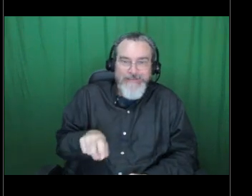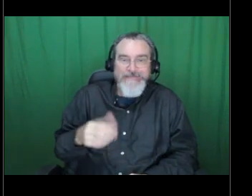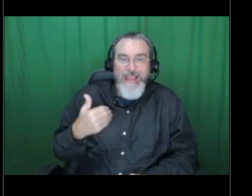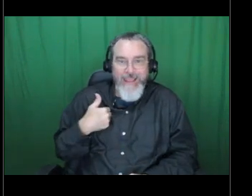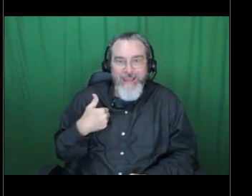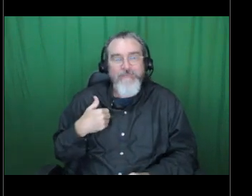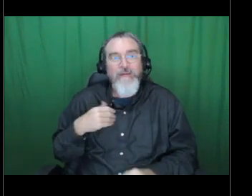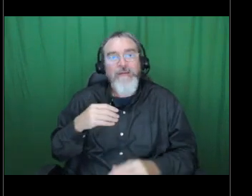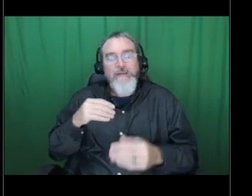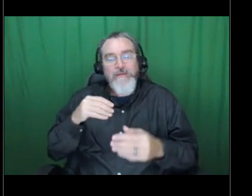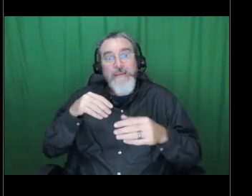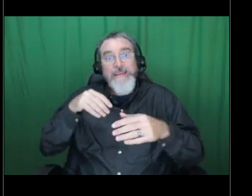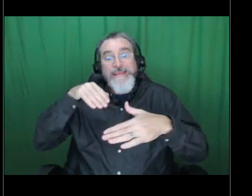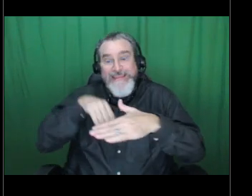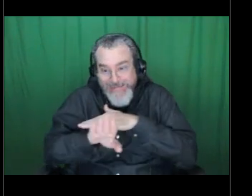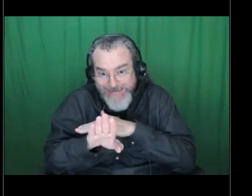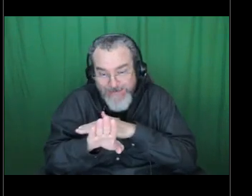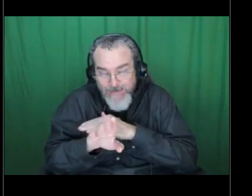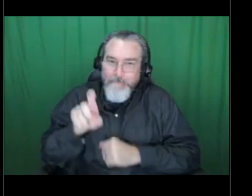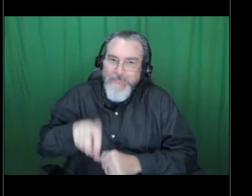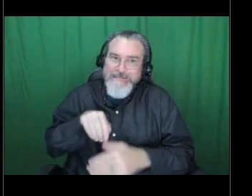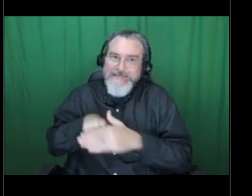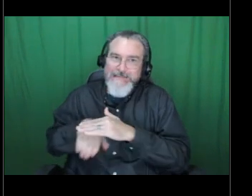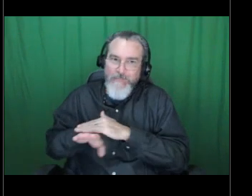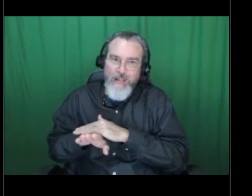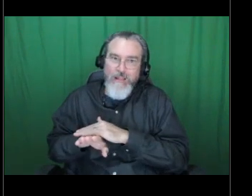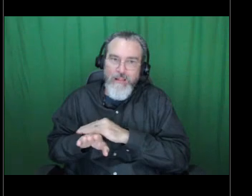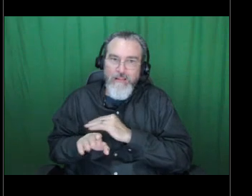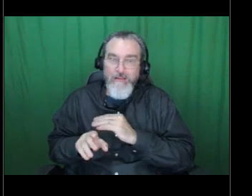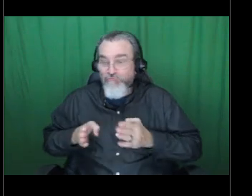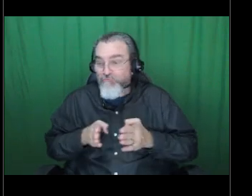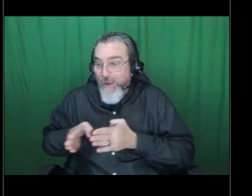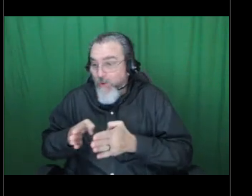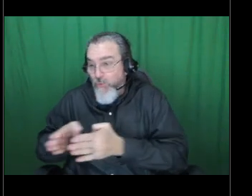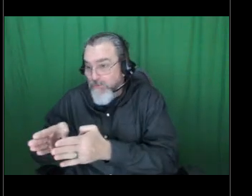accessible entrance, be on an accessible route,